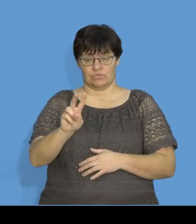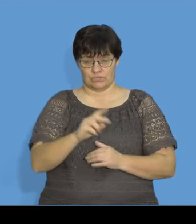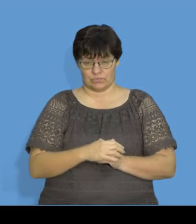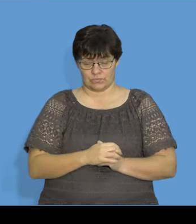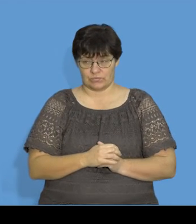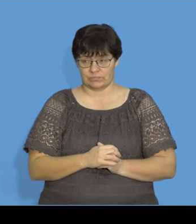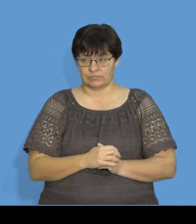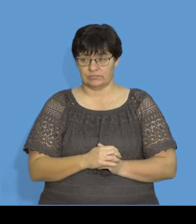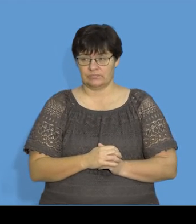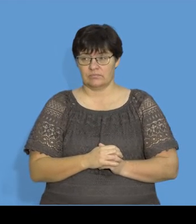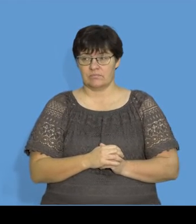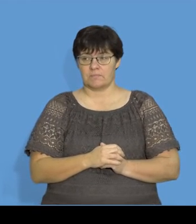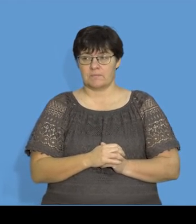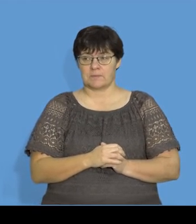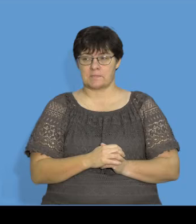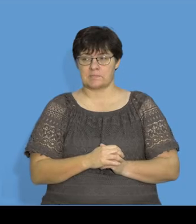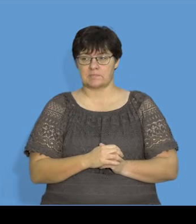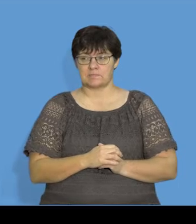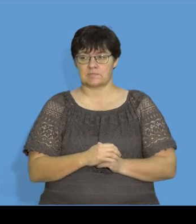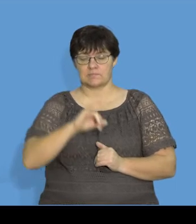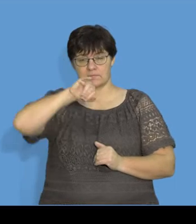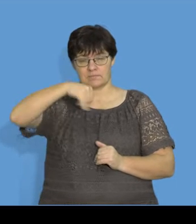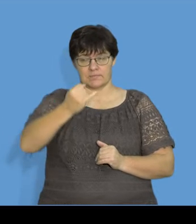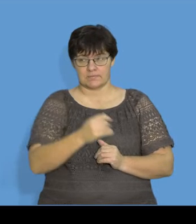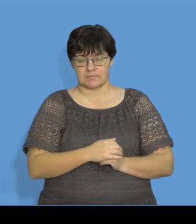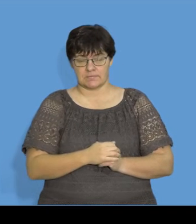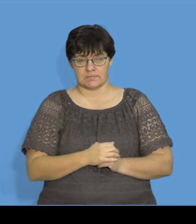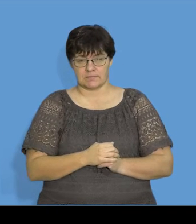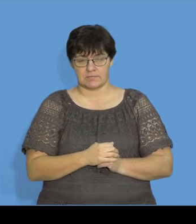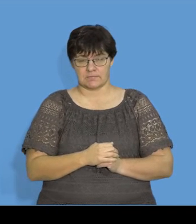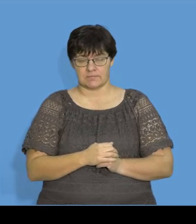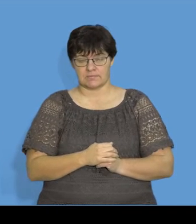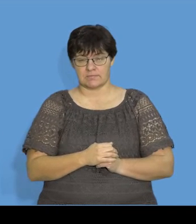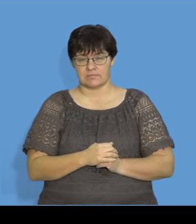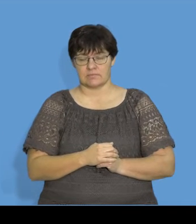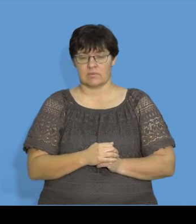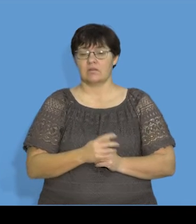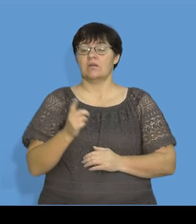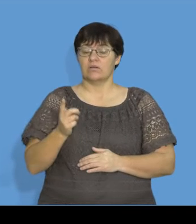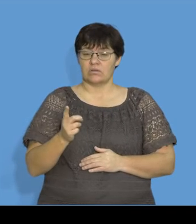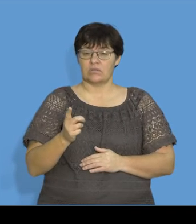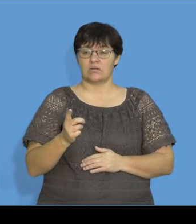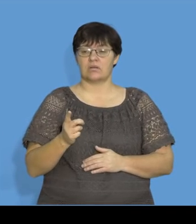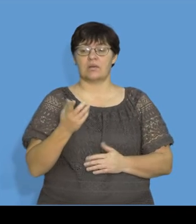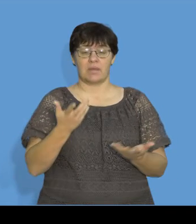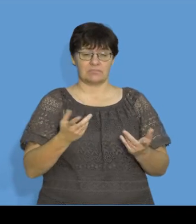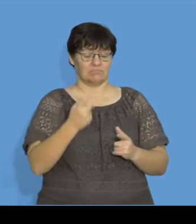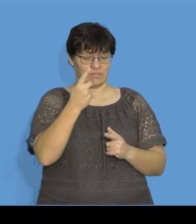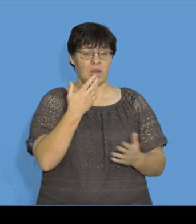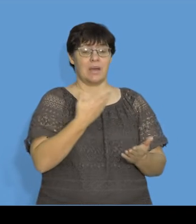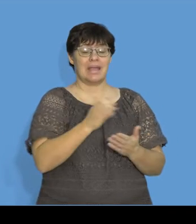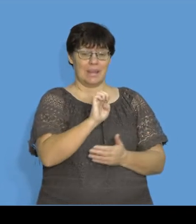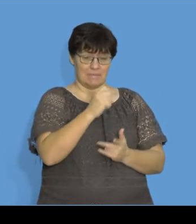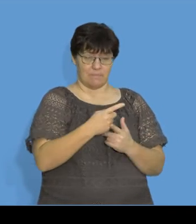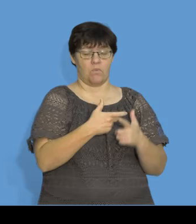5,72. All right, so heavier mass, bigger potential.